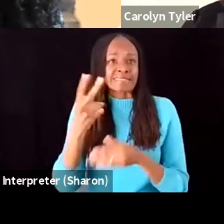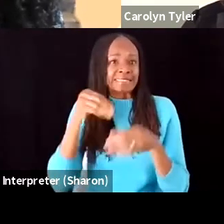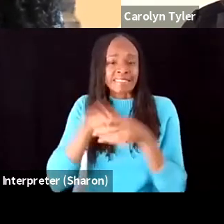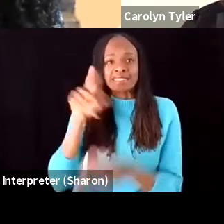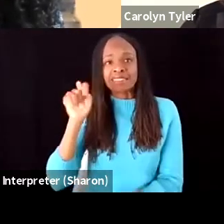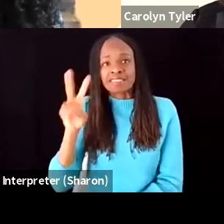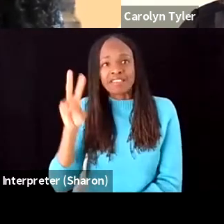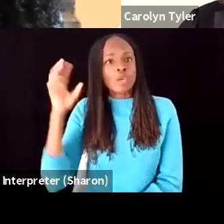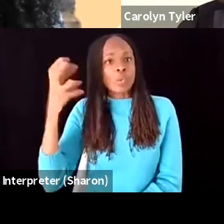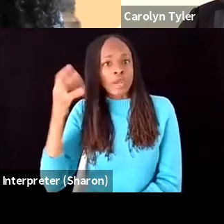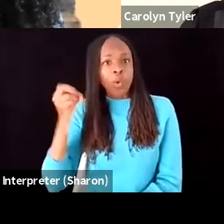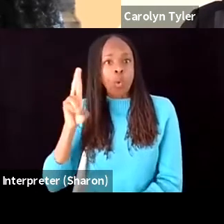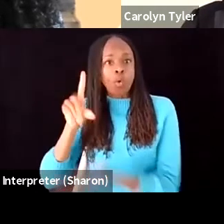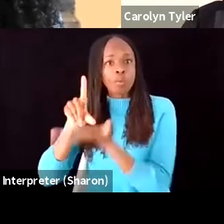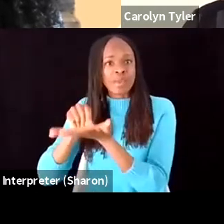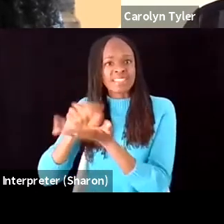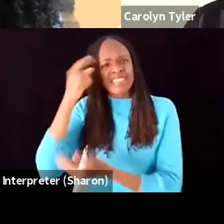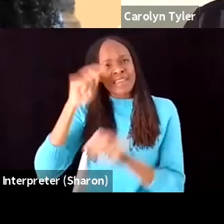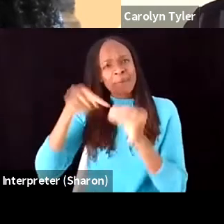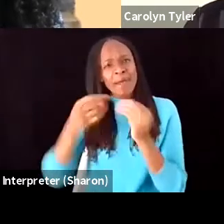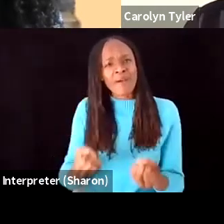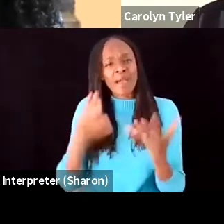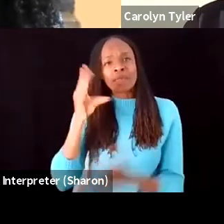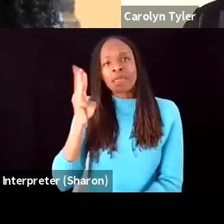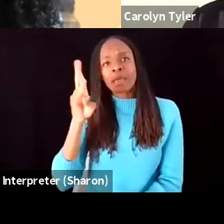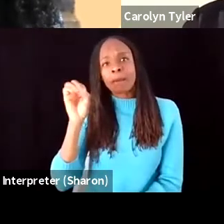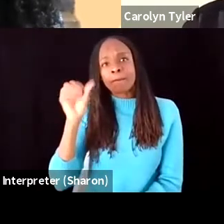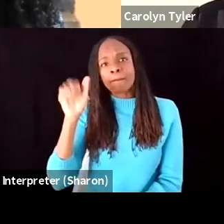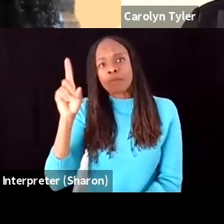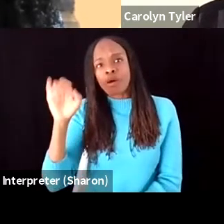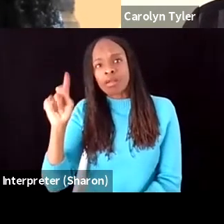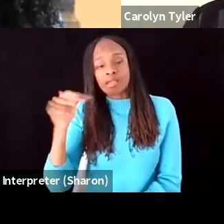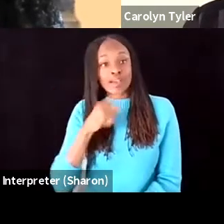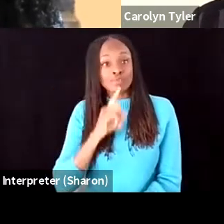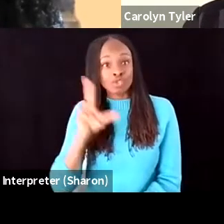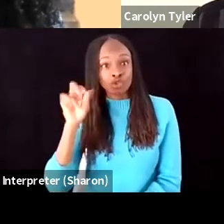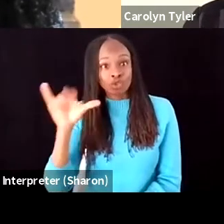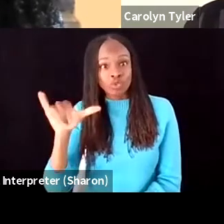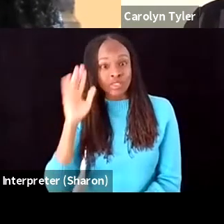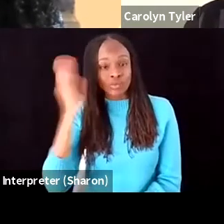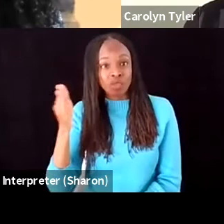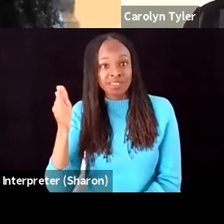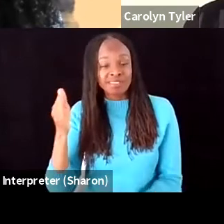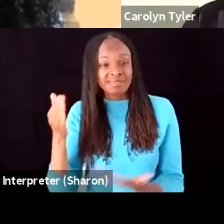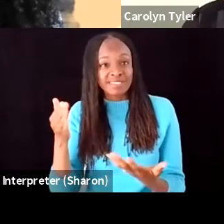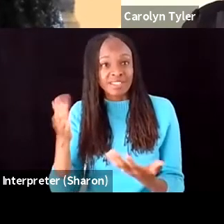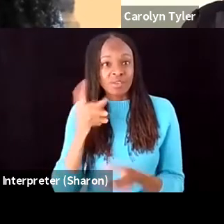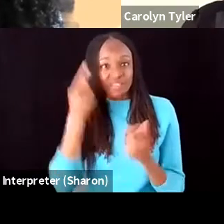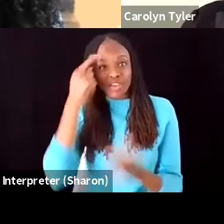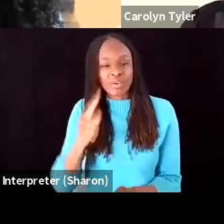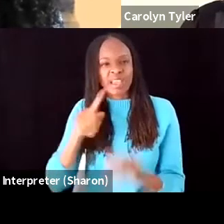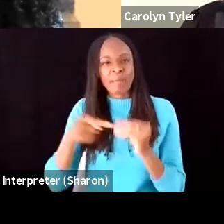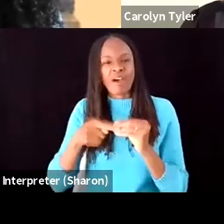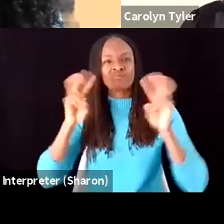print. Think about how many broadcast scripts, I'm sure Lucy would agree with this, have had the 2 words white nationalism. But think about